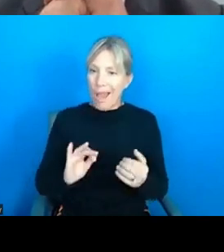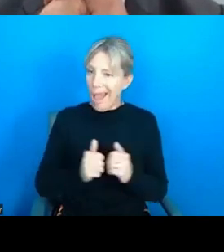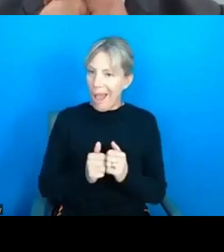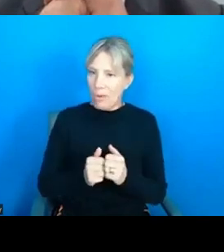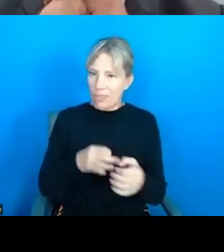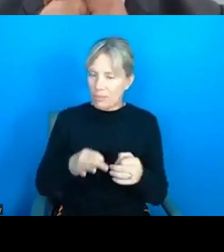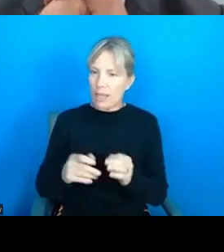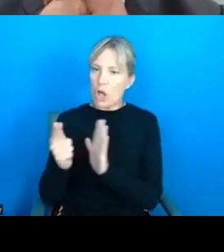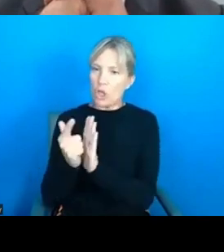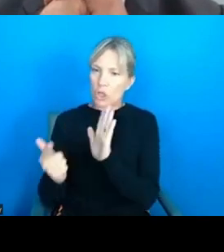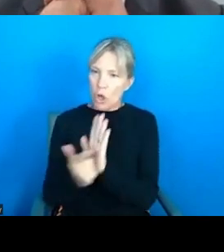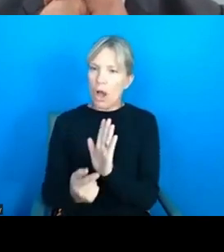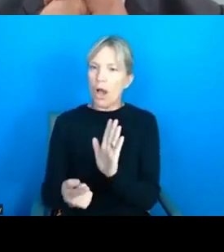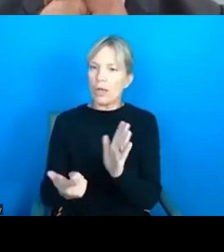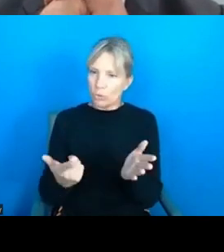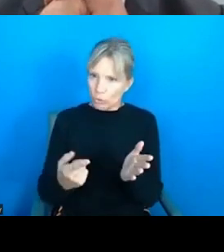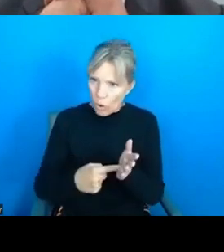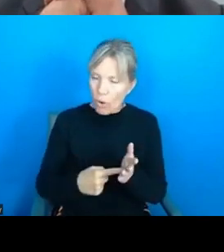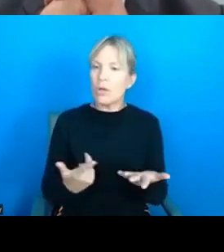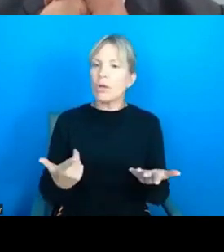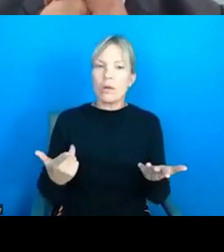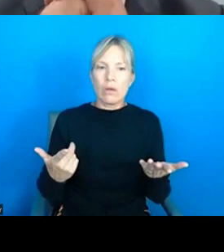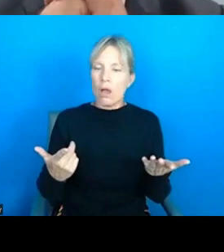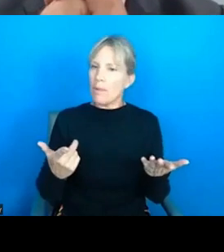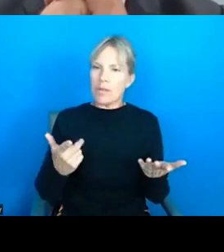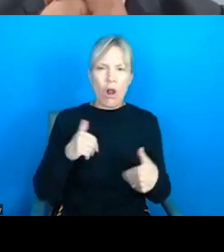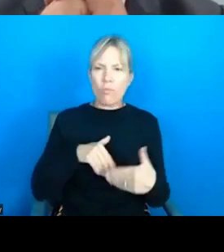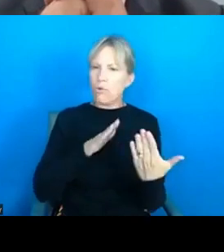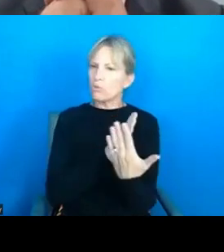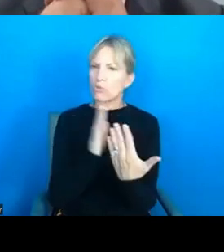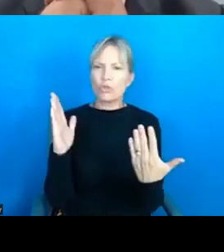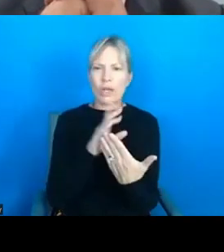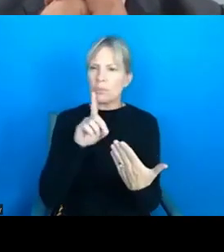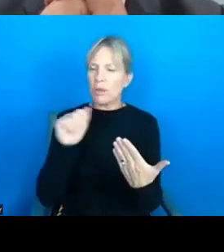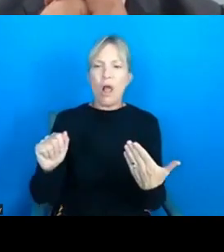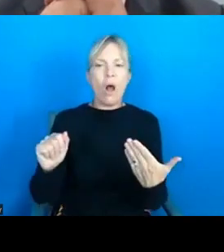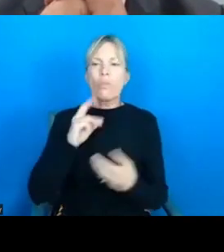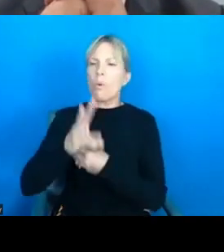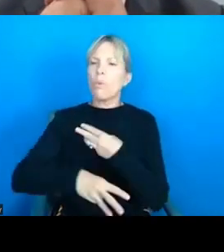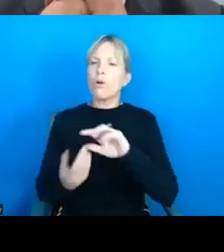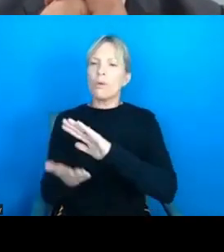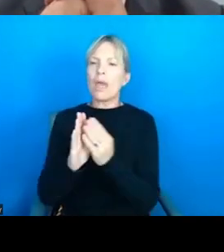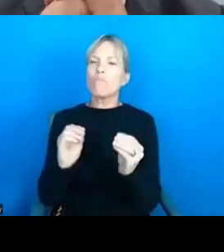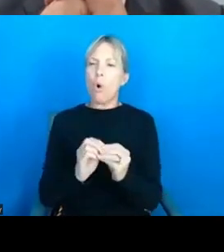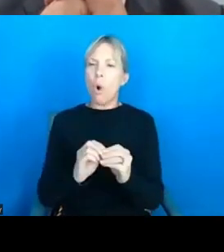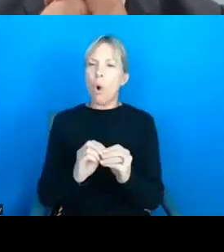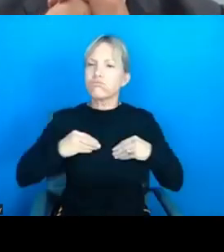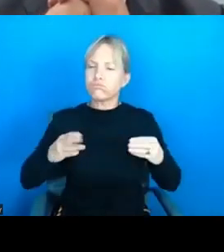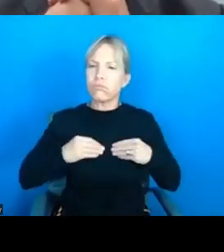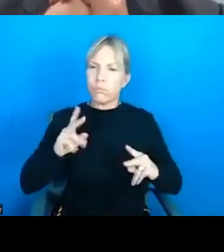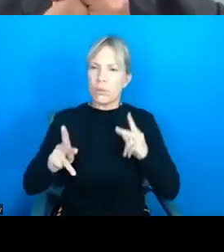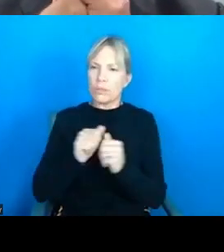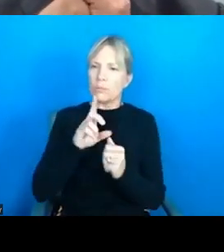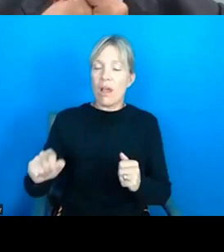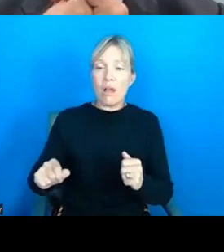a cross-disability approach. The world was dramatically more open to people with disabilities. The regulations for